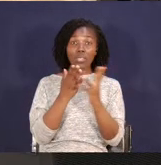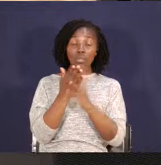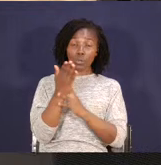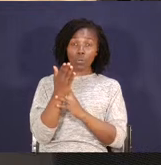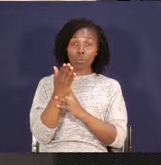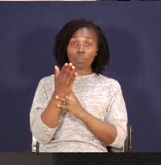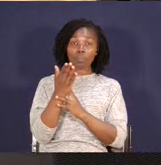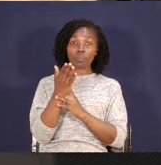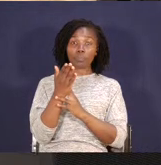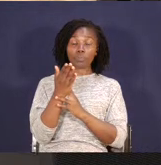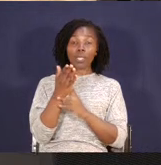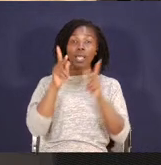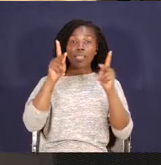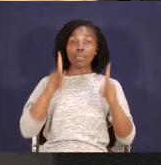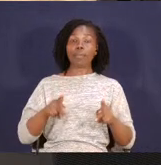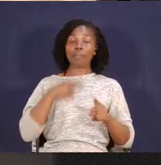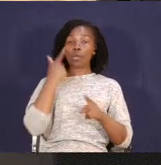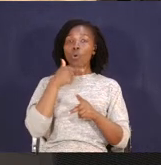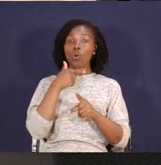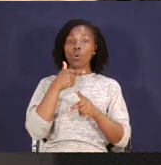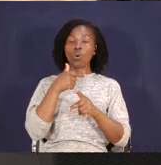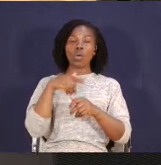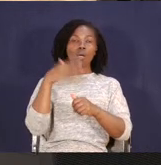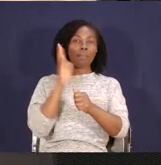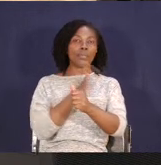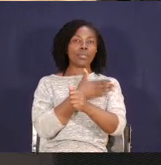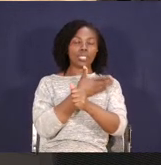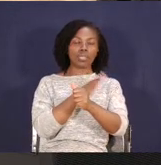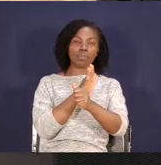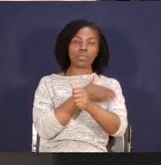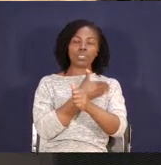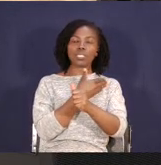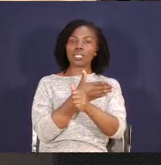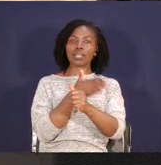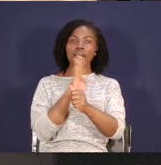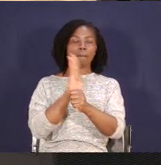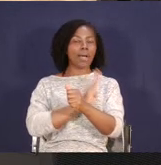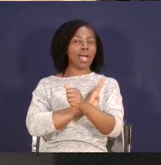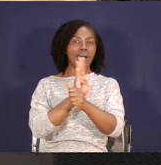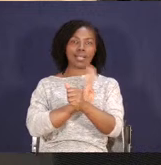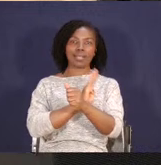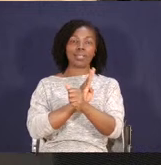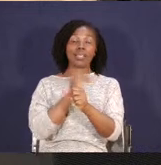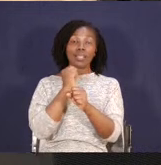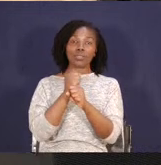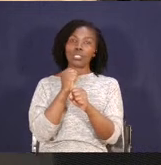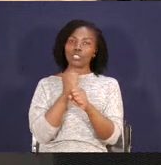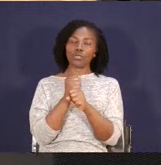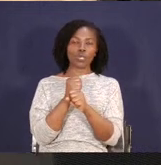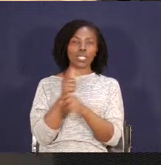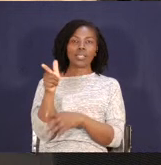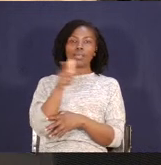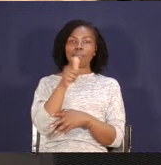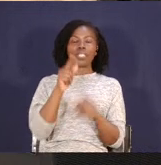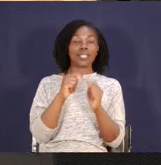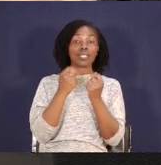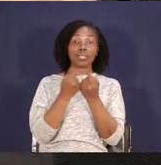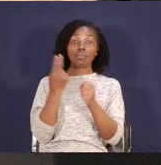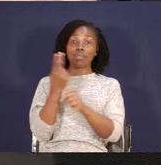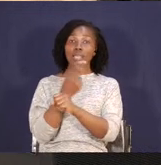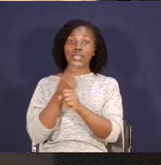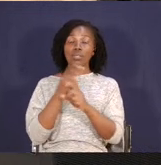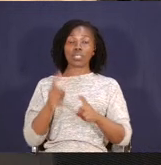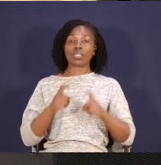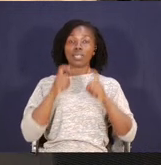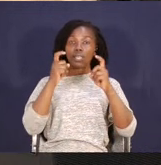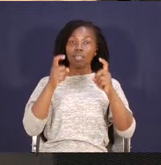on camera and the ones on instruments behind and the ones media, by the way, they are really working right now. They are putting their gift to work and they